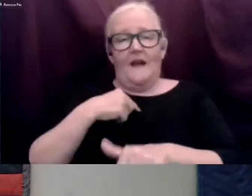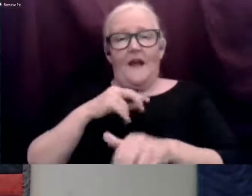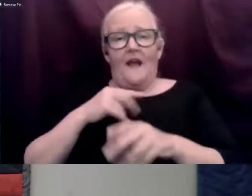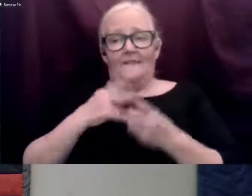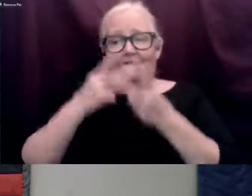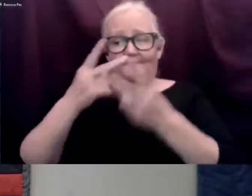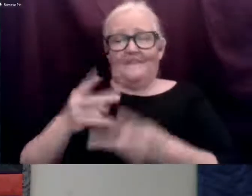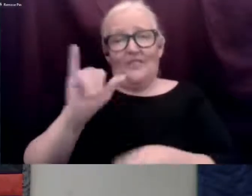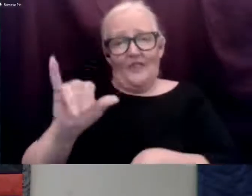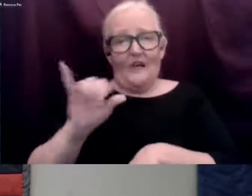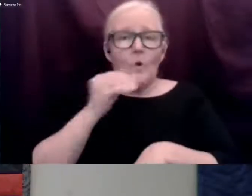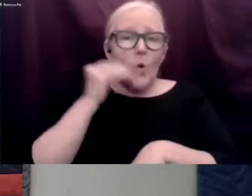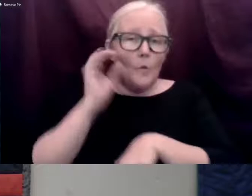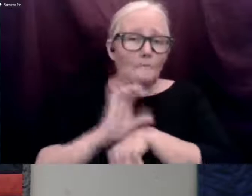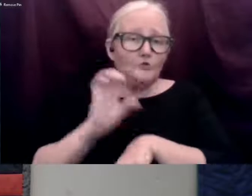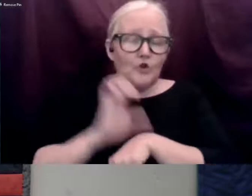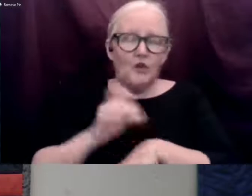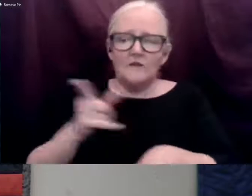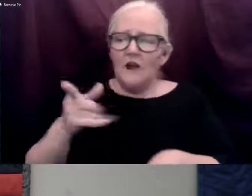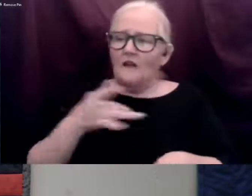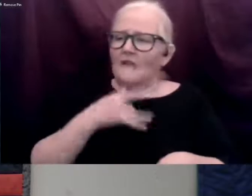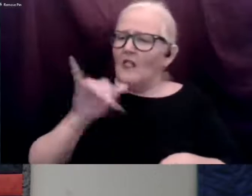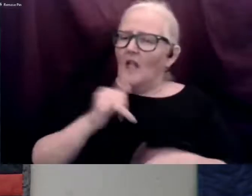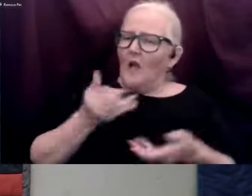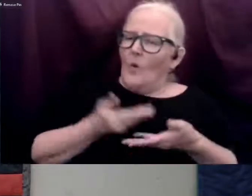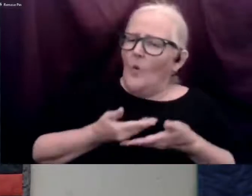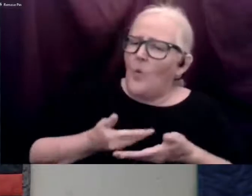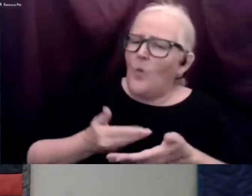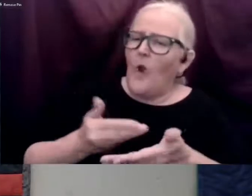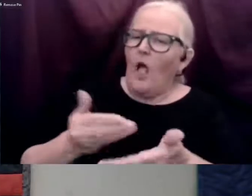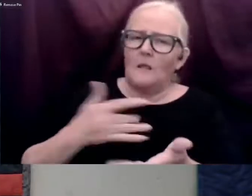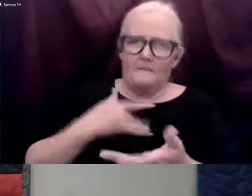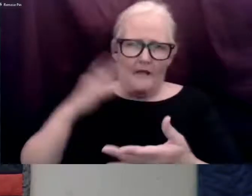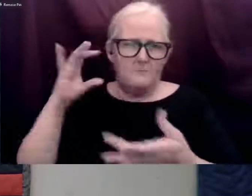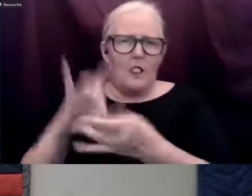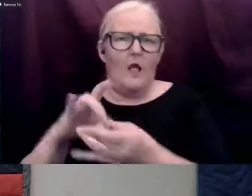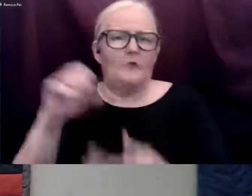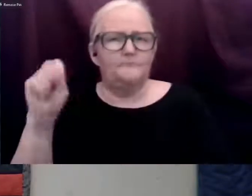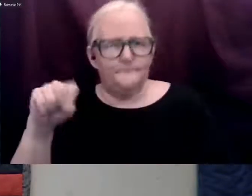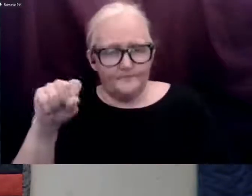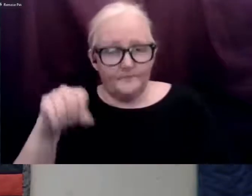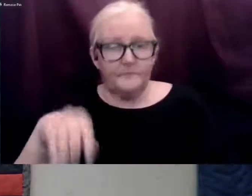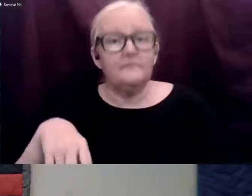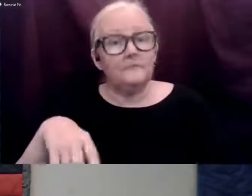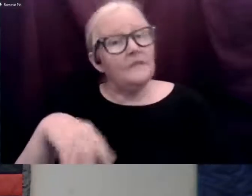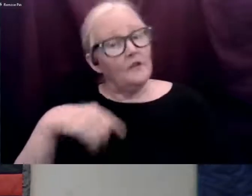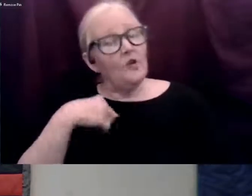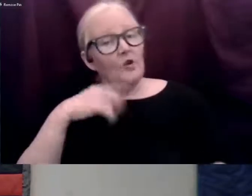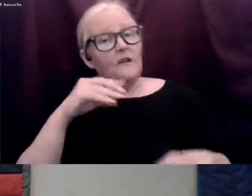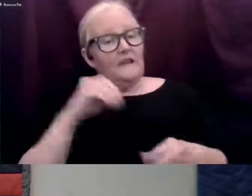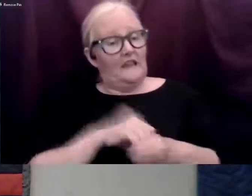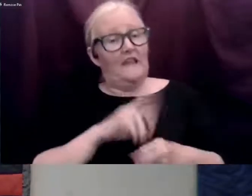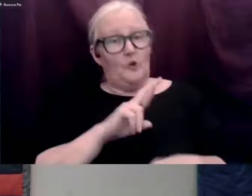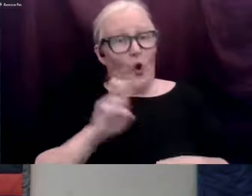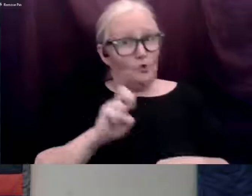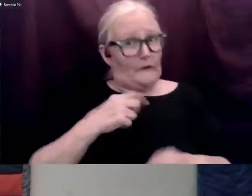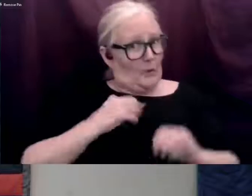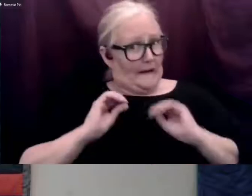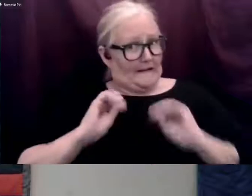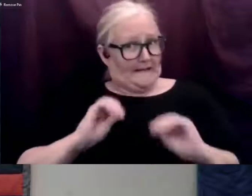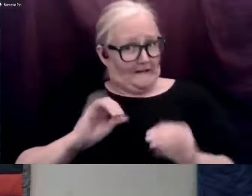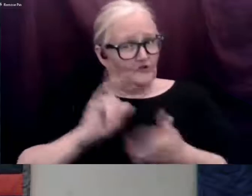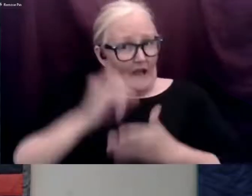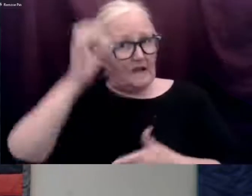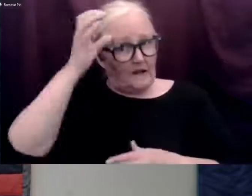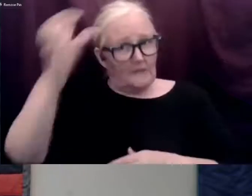of belonging. Now, this is something we teach about in religious education and something I have preached, I have